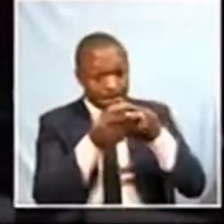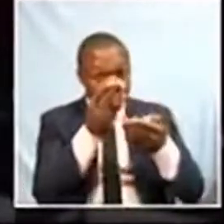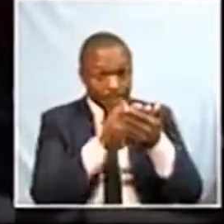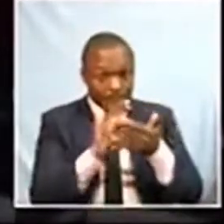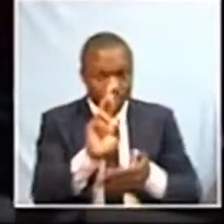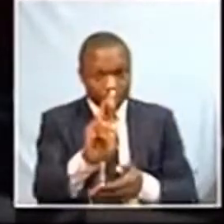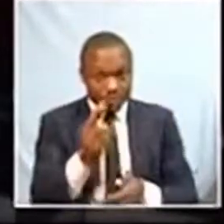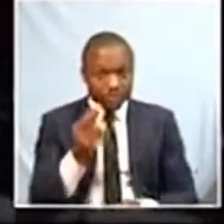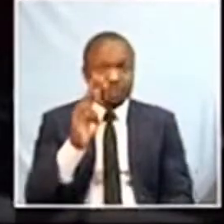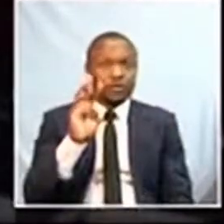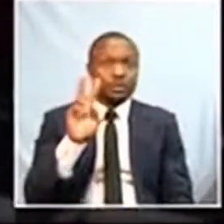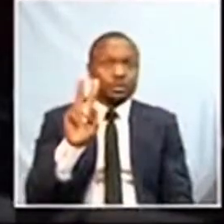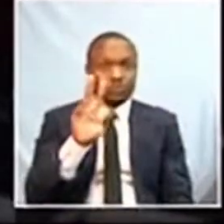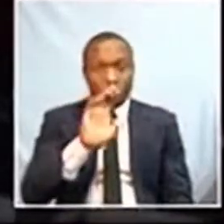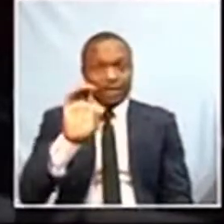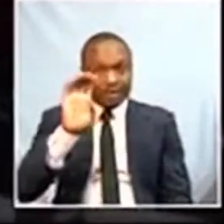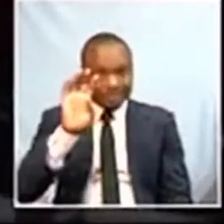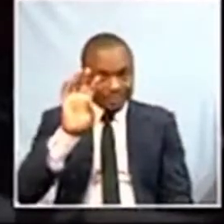recovery of